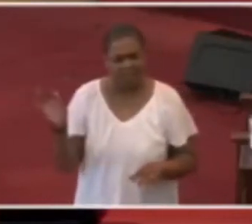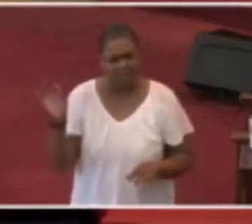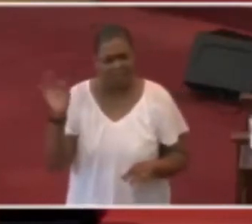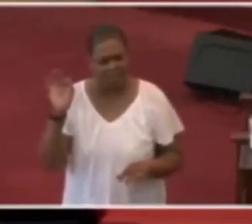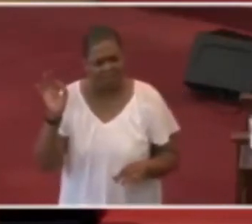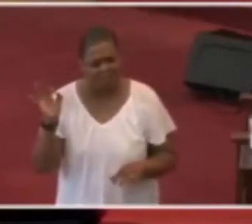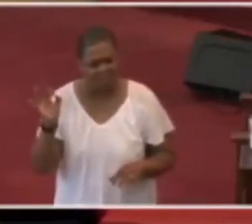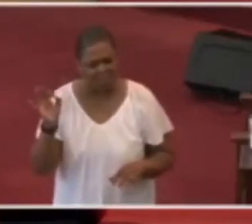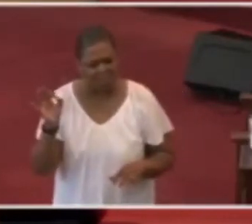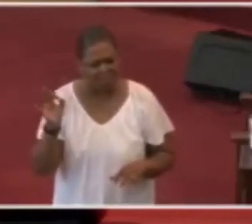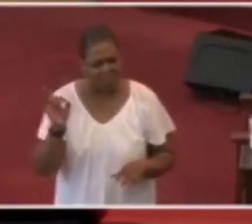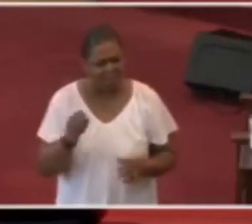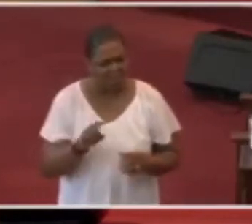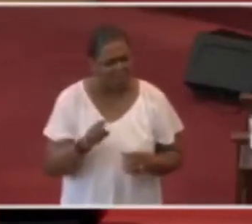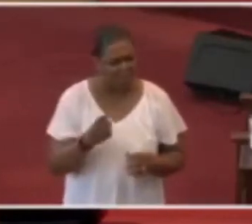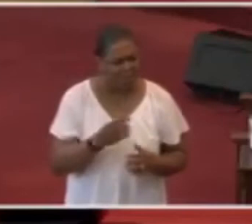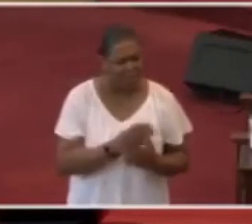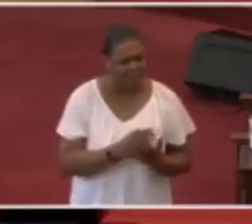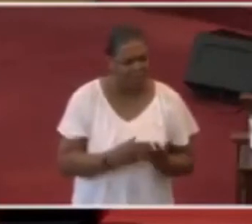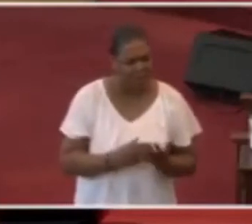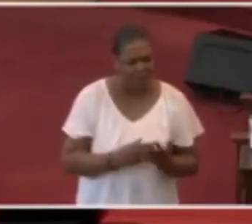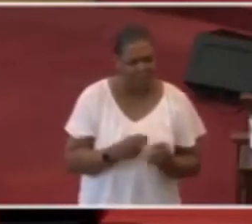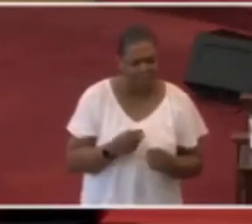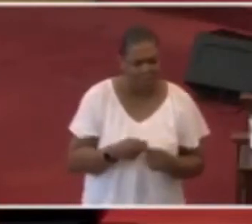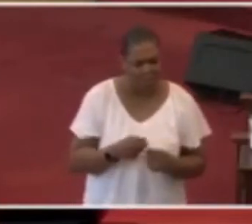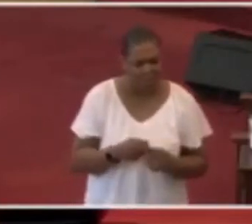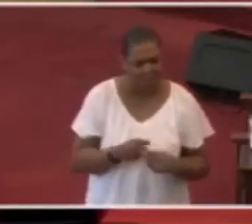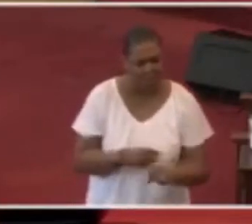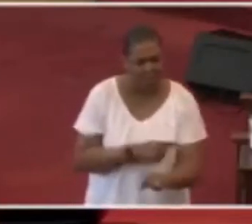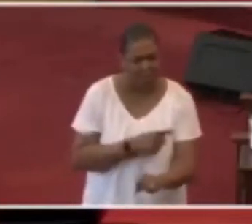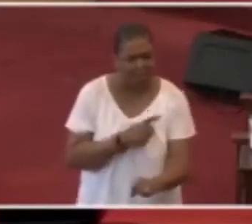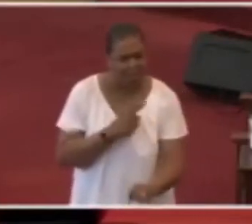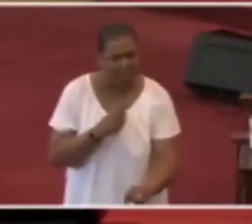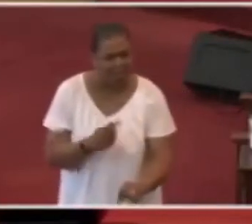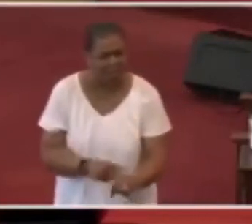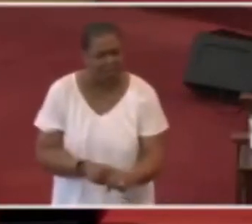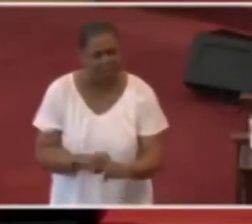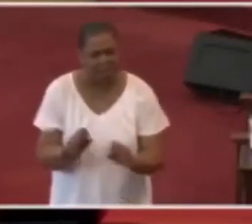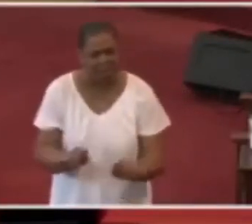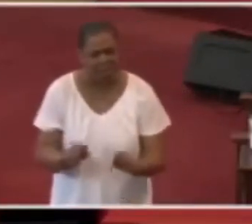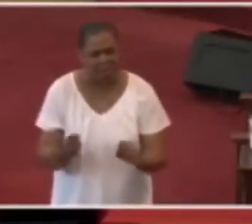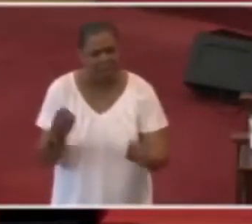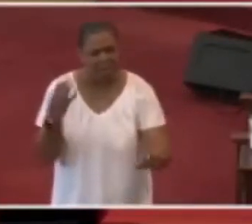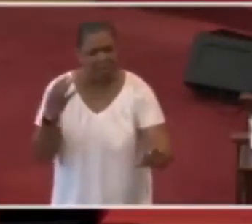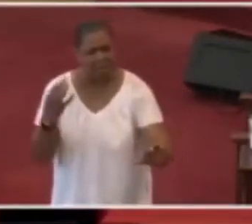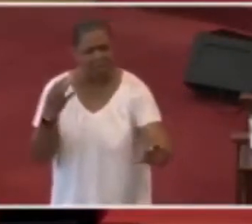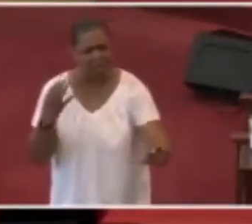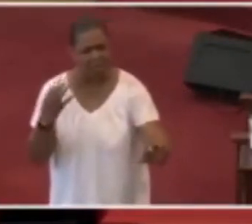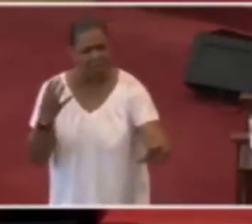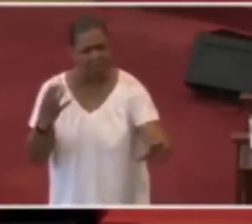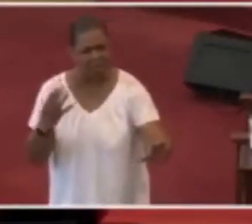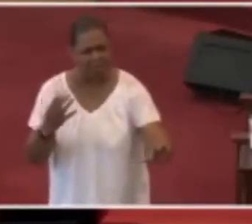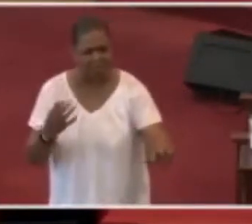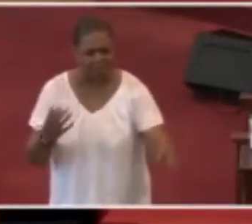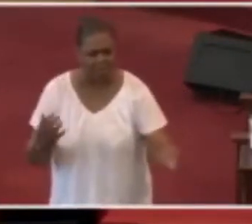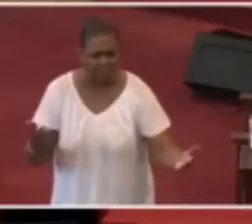was too long. You want me to get to the conclusion? Okay, can you talk to me? All right, how